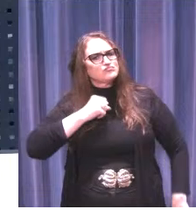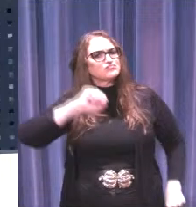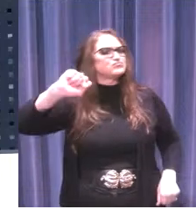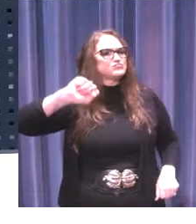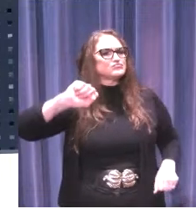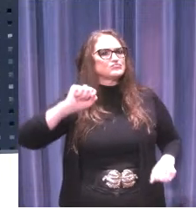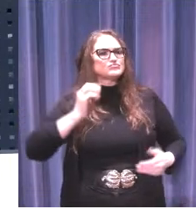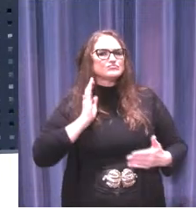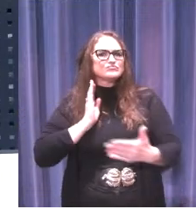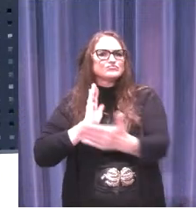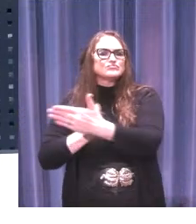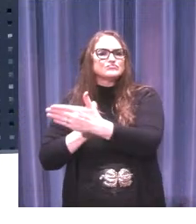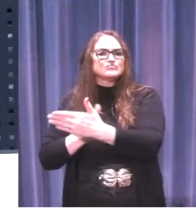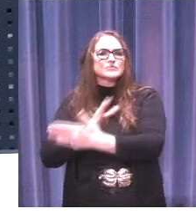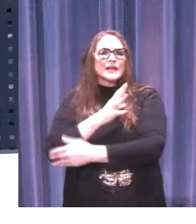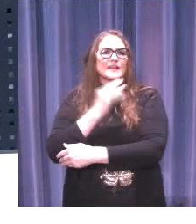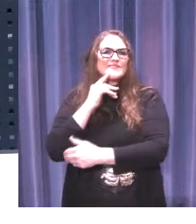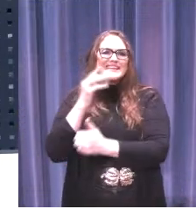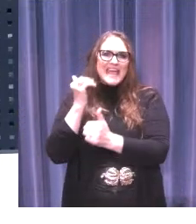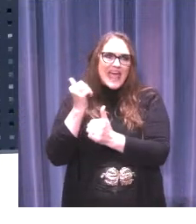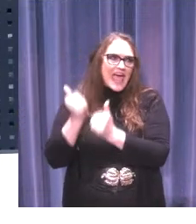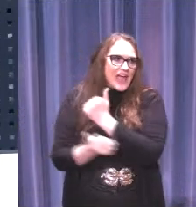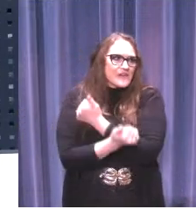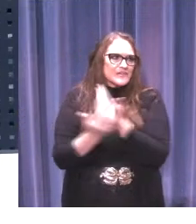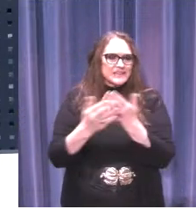and opposed at every turn.